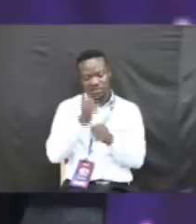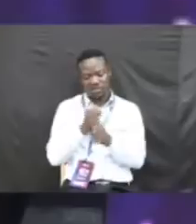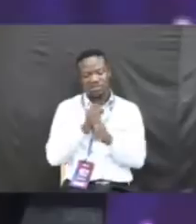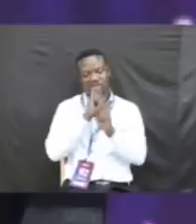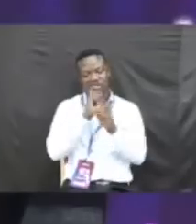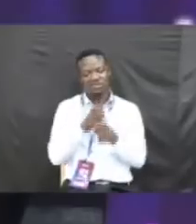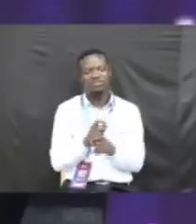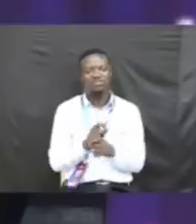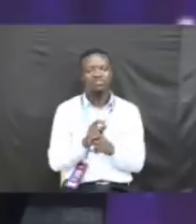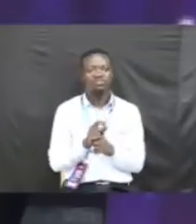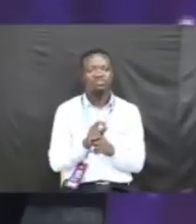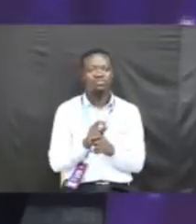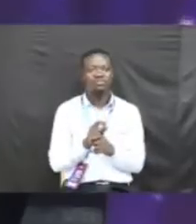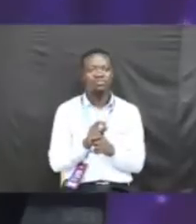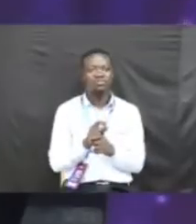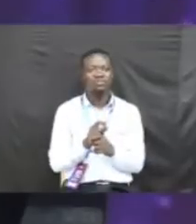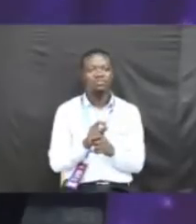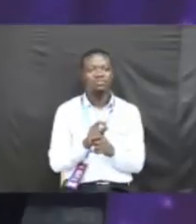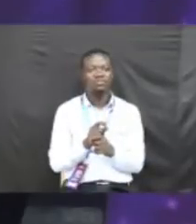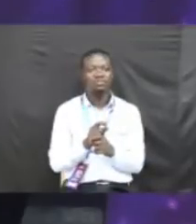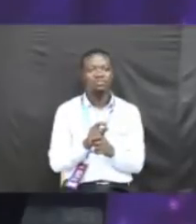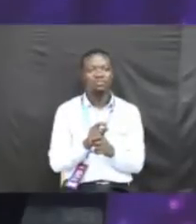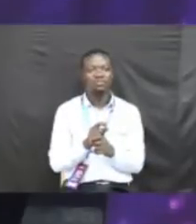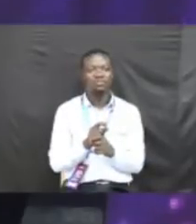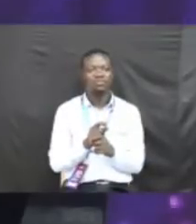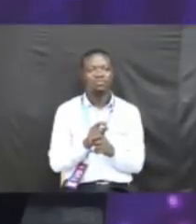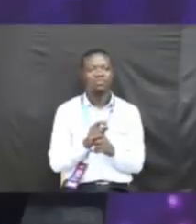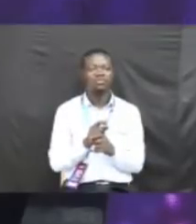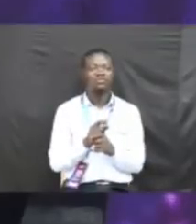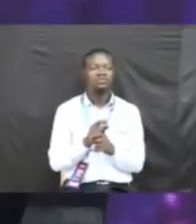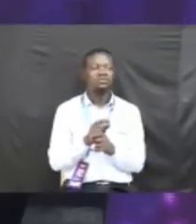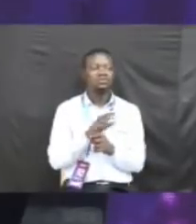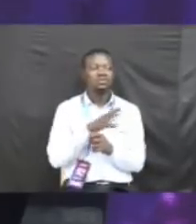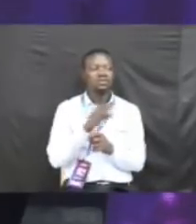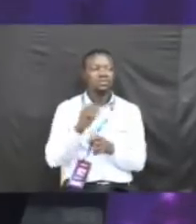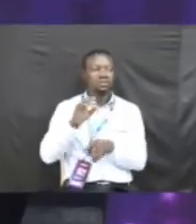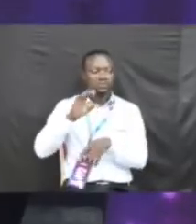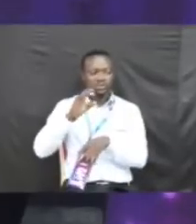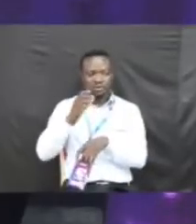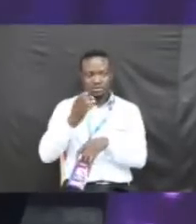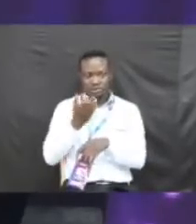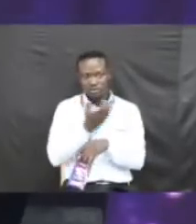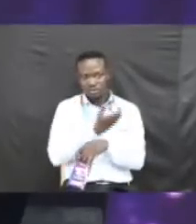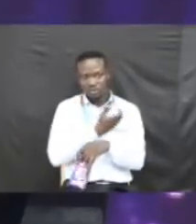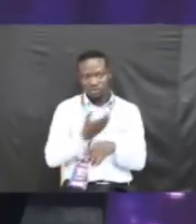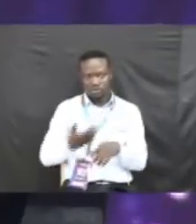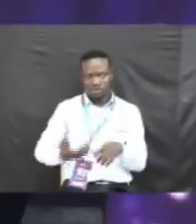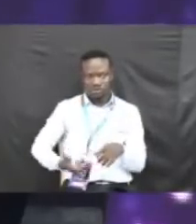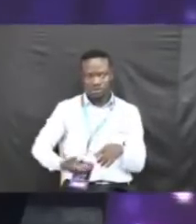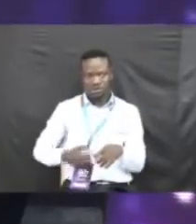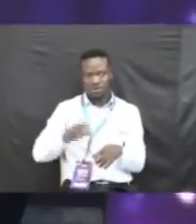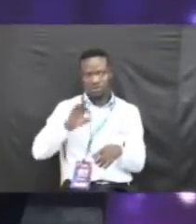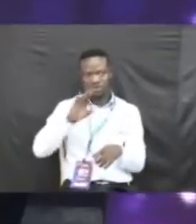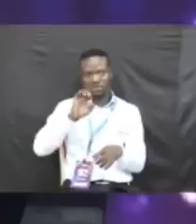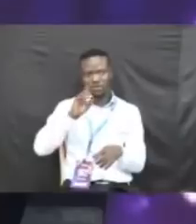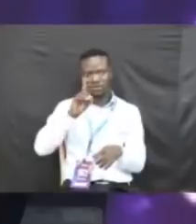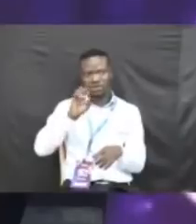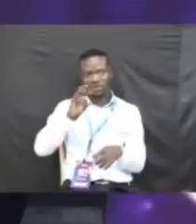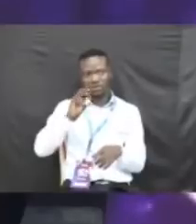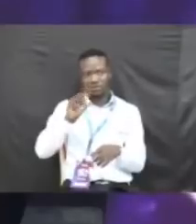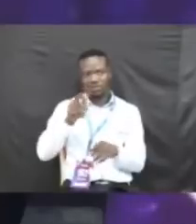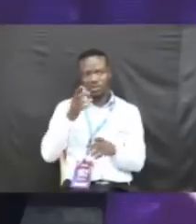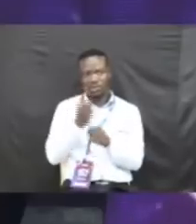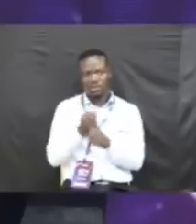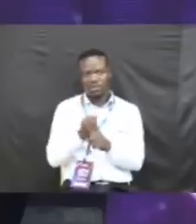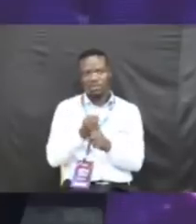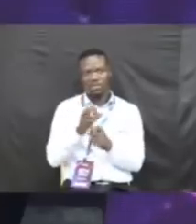head of Mount Olives worship center Odoko area and chief executive officer of Fidam's group took home the